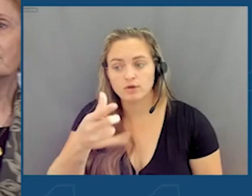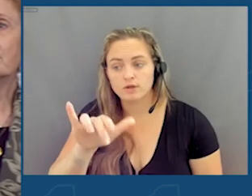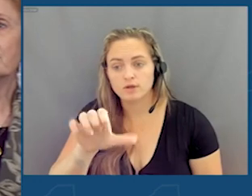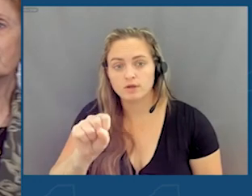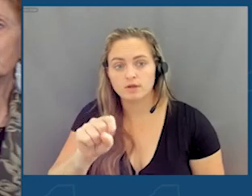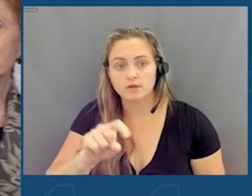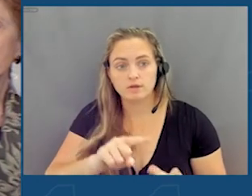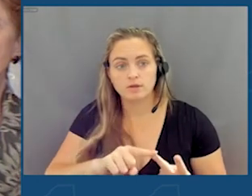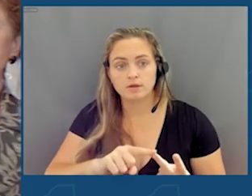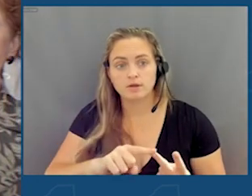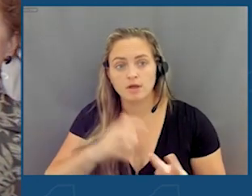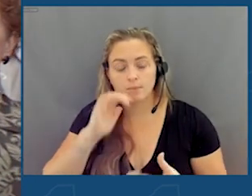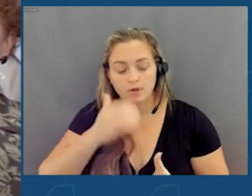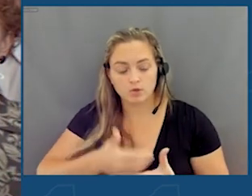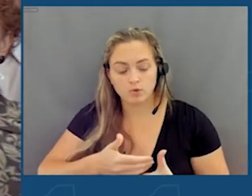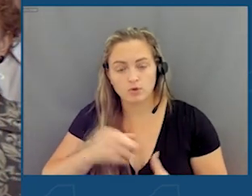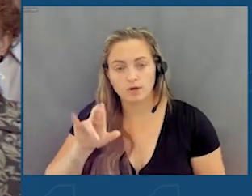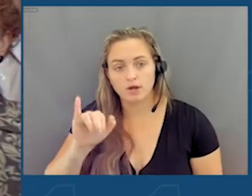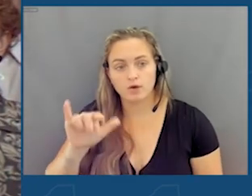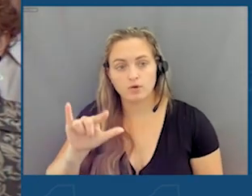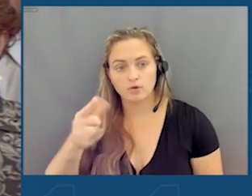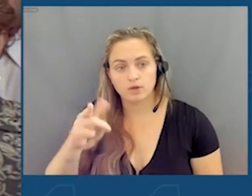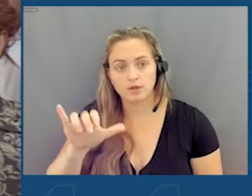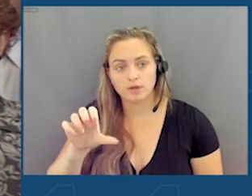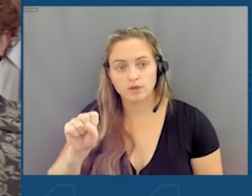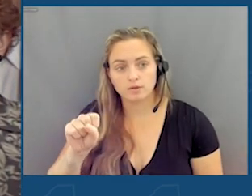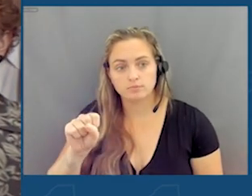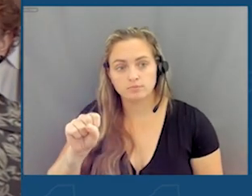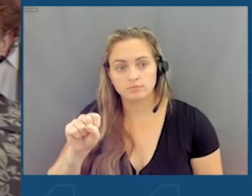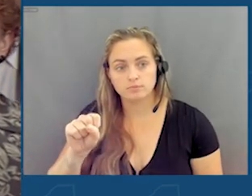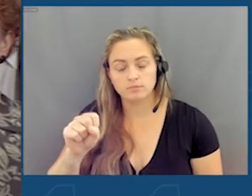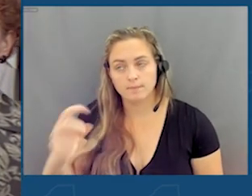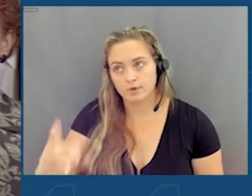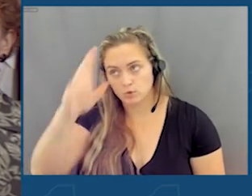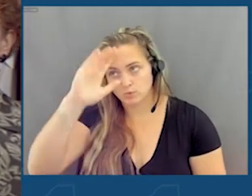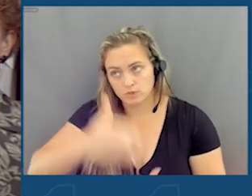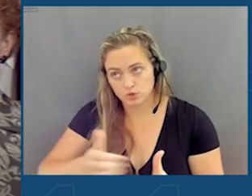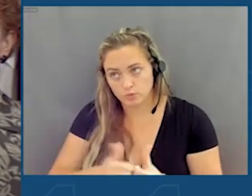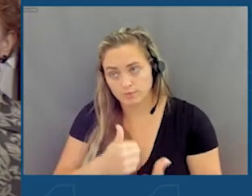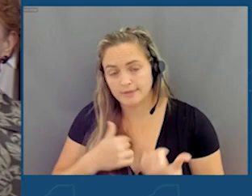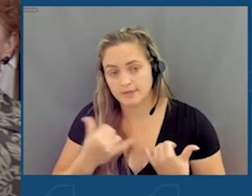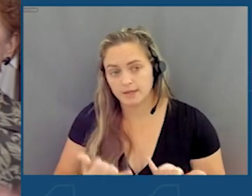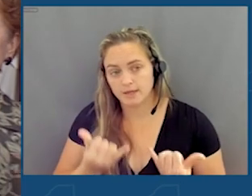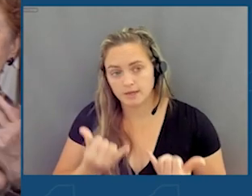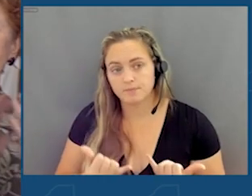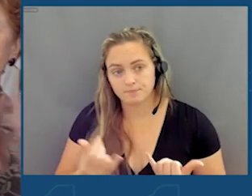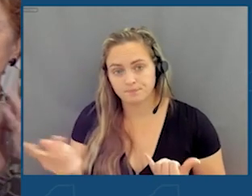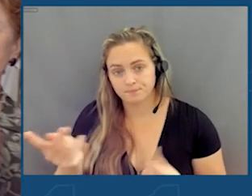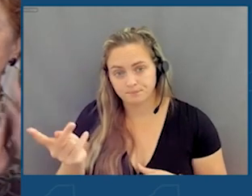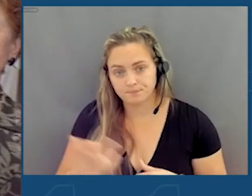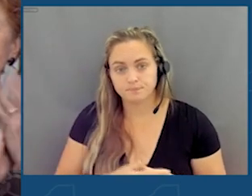my precious daughter, Ariel Gibbs. And our two sons are here with me today, Mine and Eden.